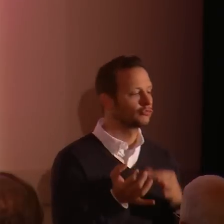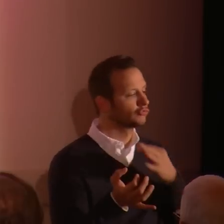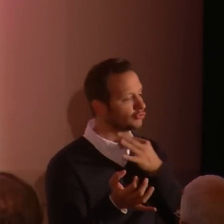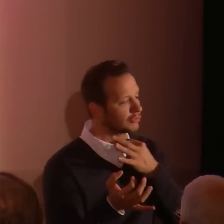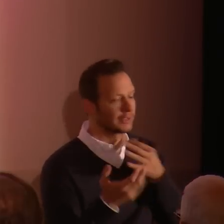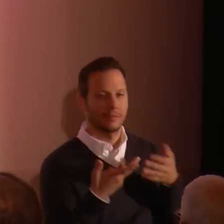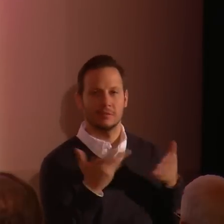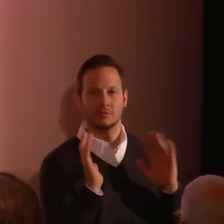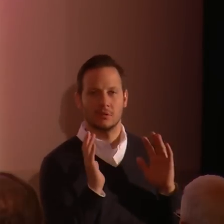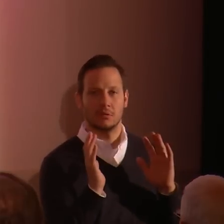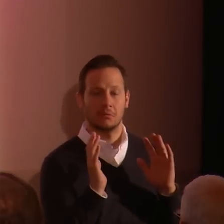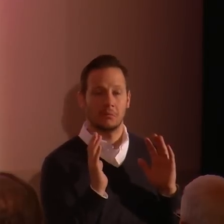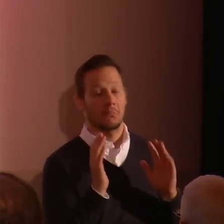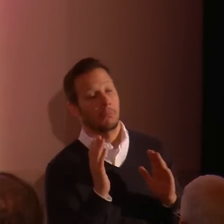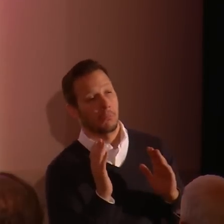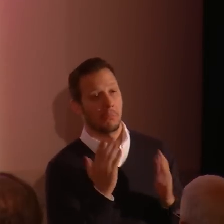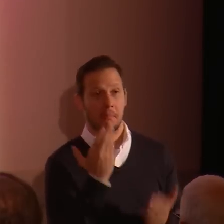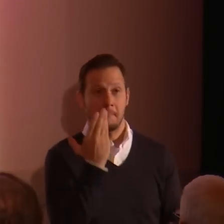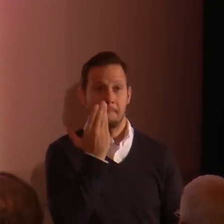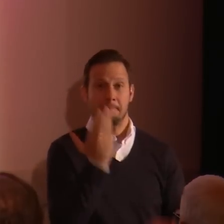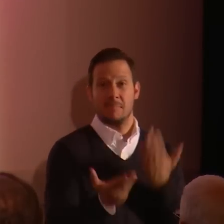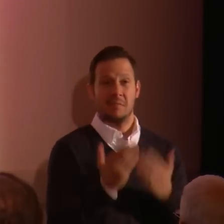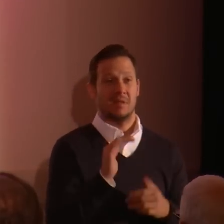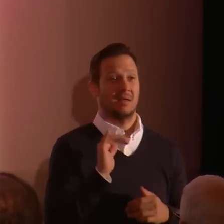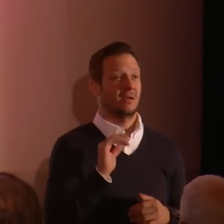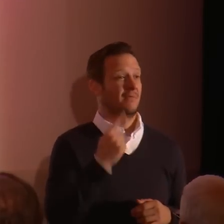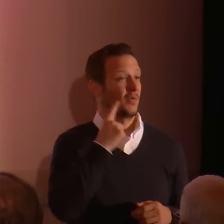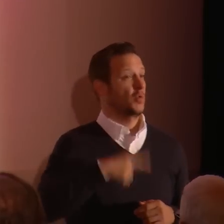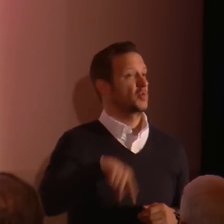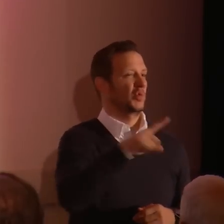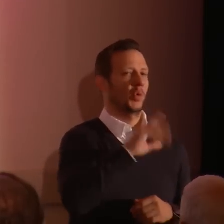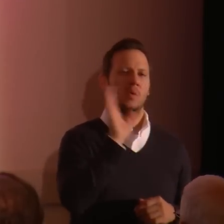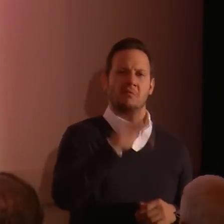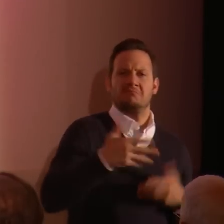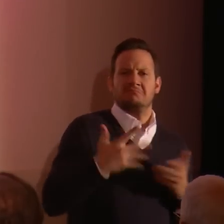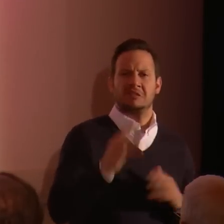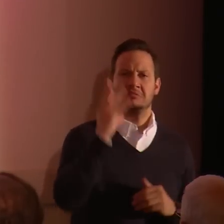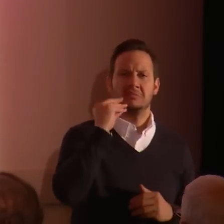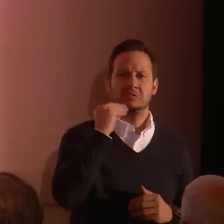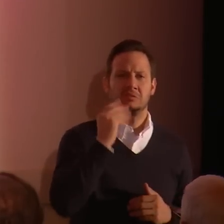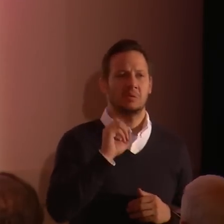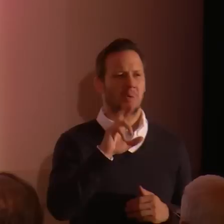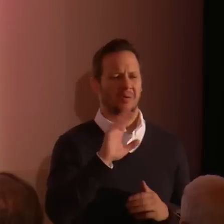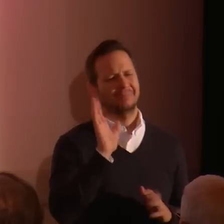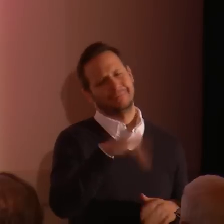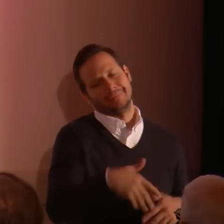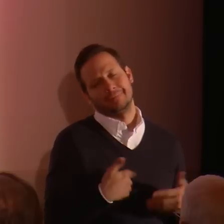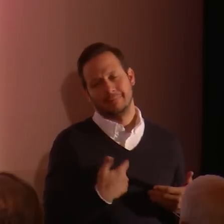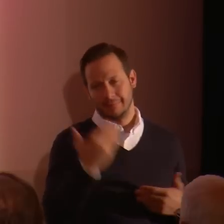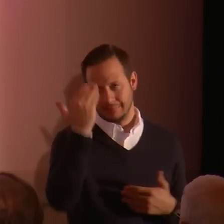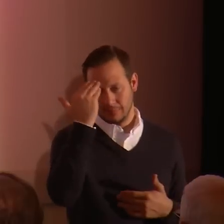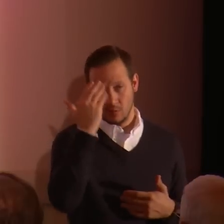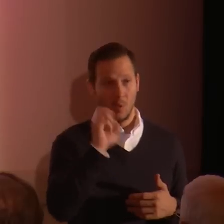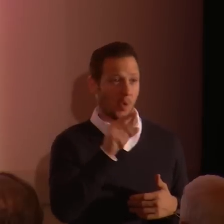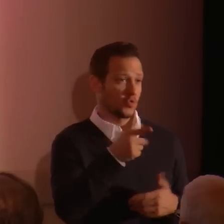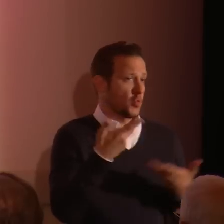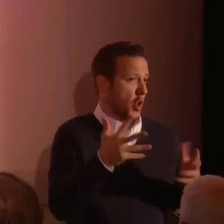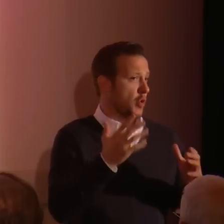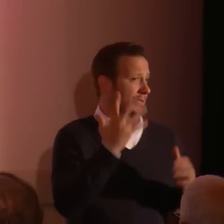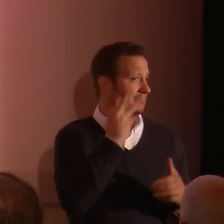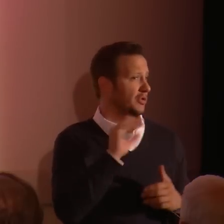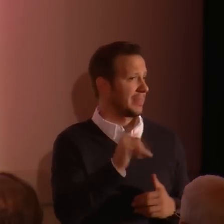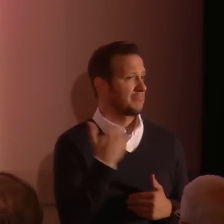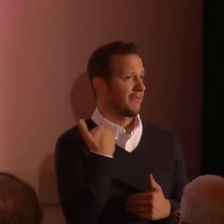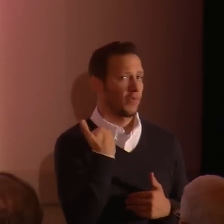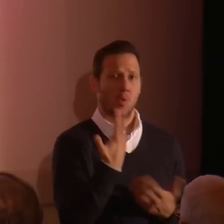Now, maybe that's something that's totally not new to any of you in this room. And maybe that's something that you've had the chance again to experience